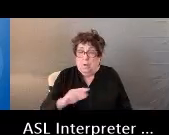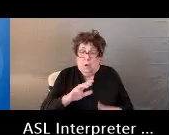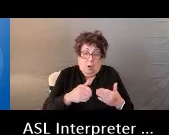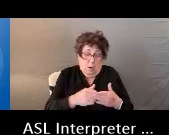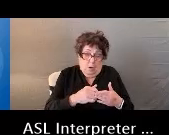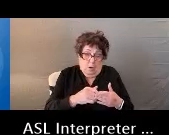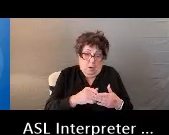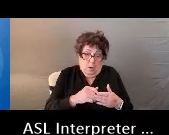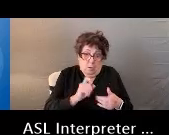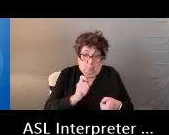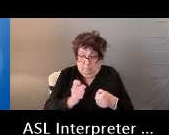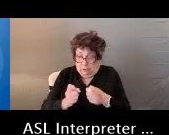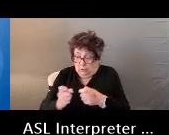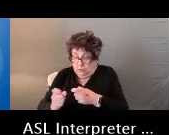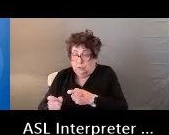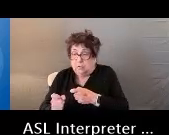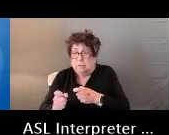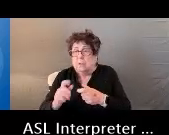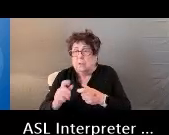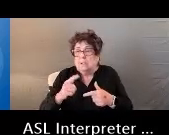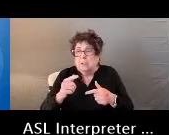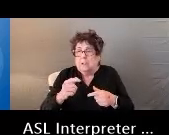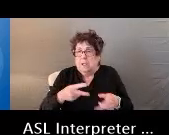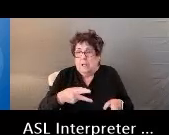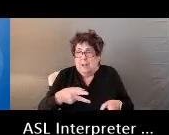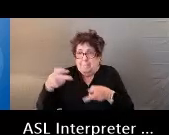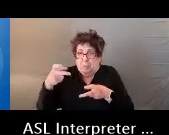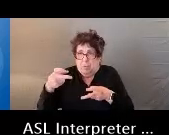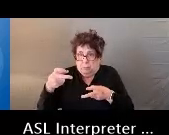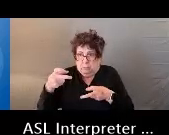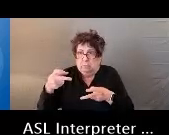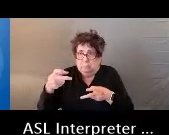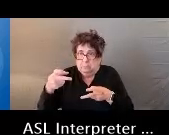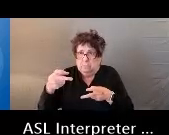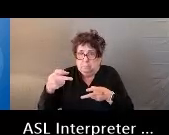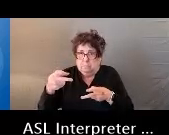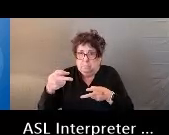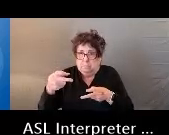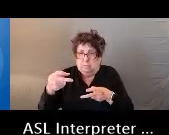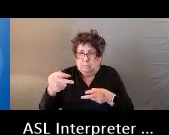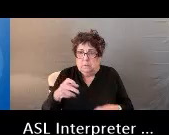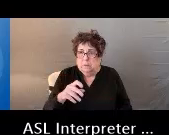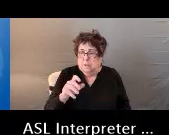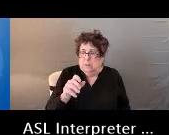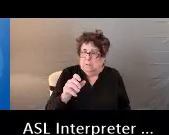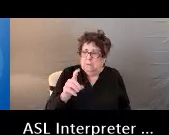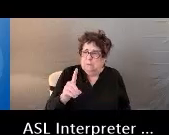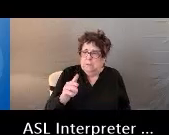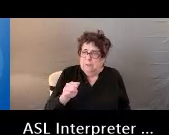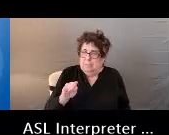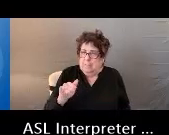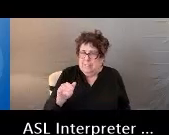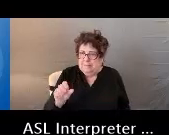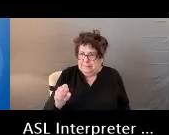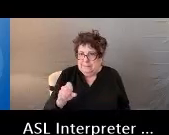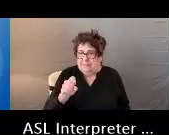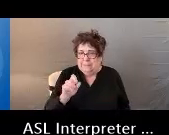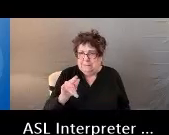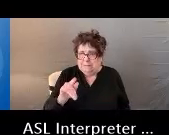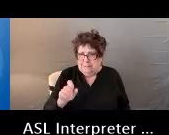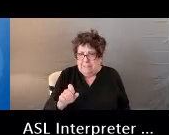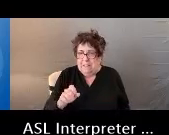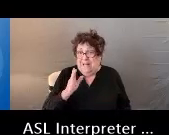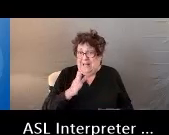for the public, and it's available on the DMAS site. And at the end of the presentation, you will find a link to our